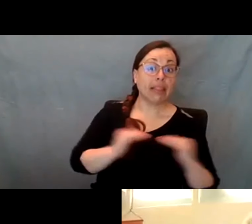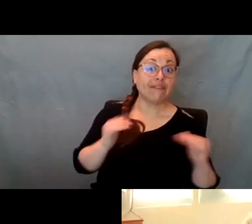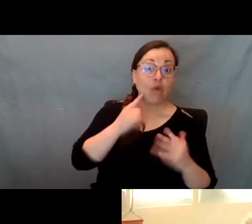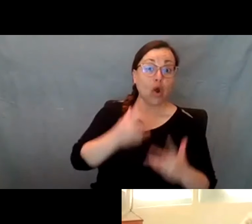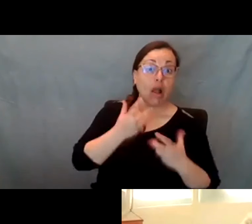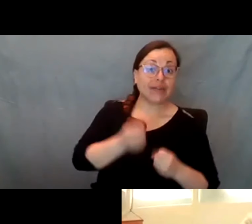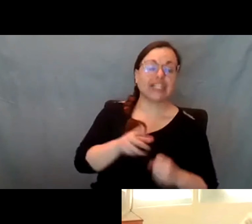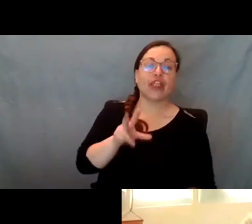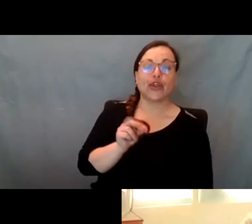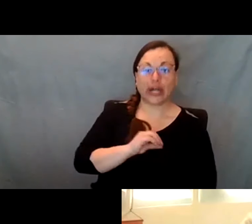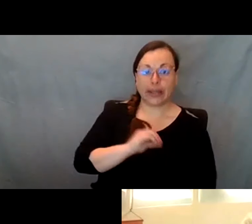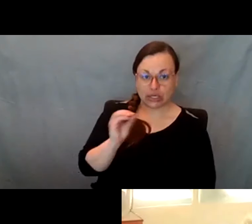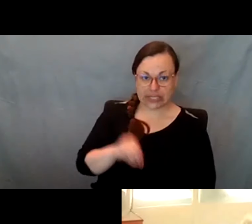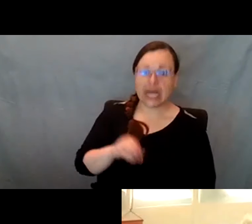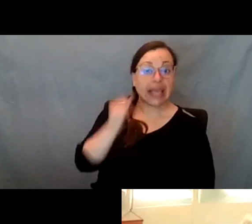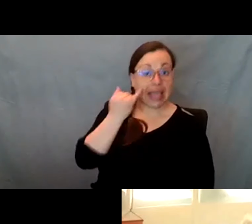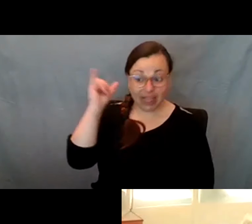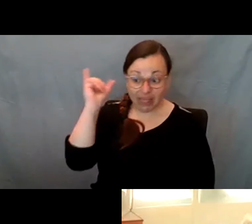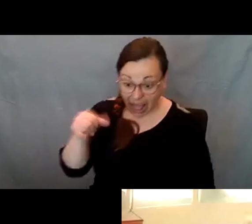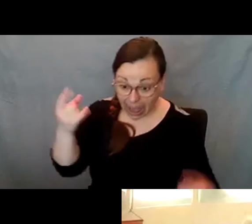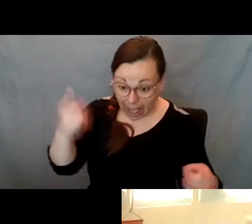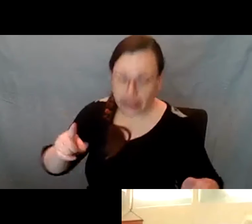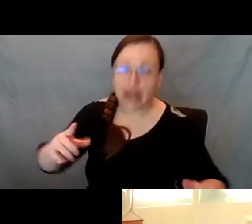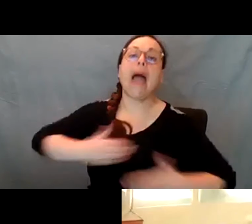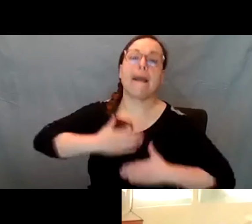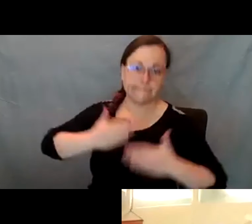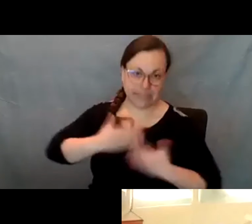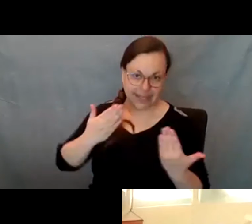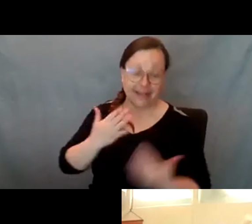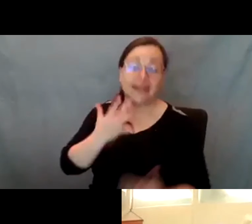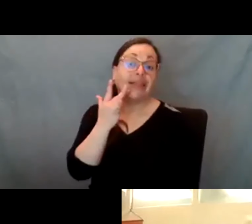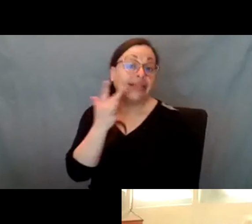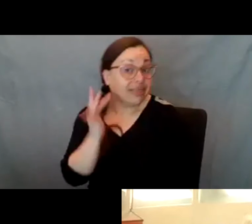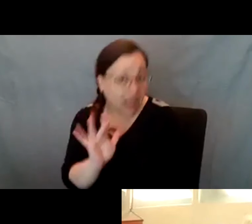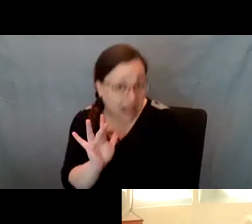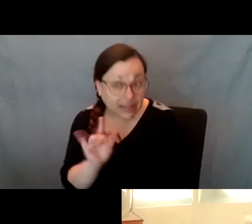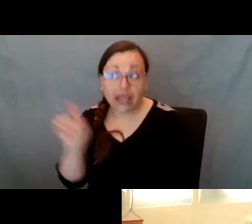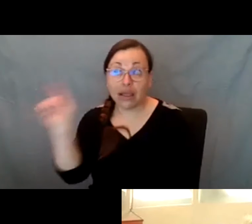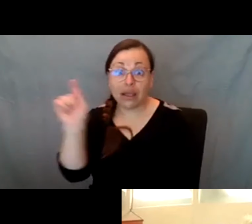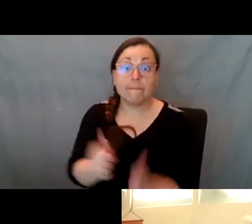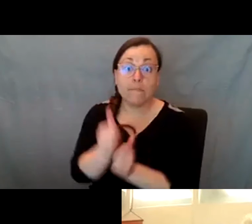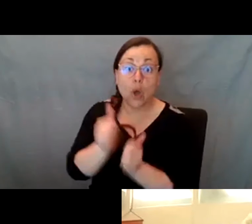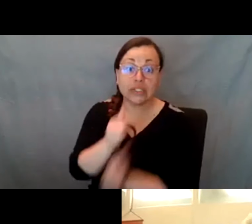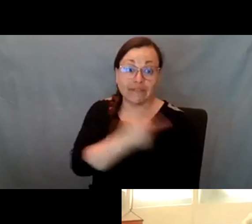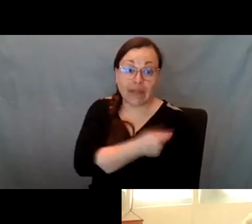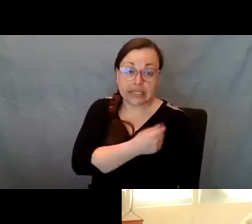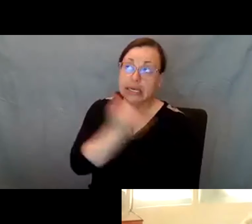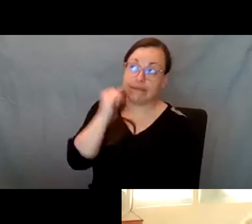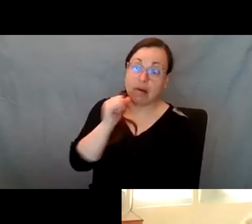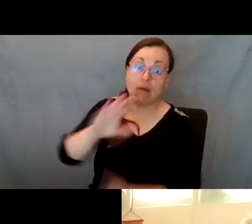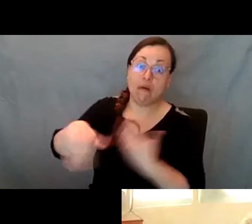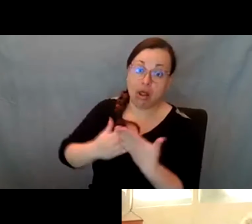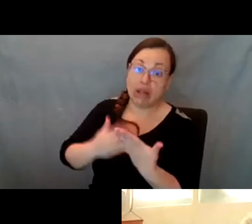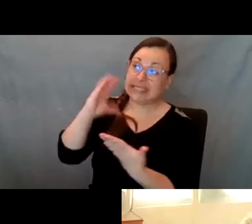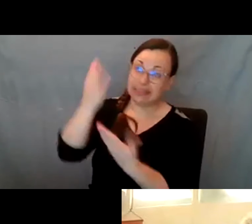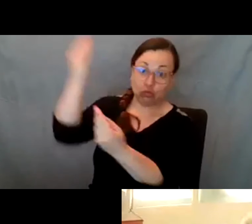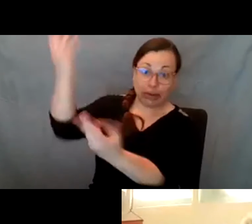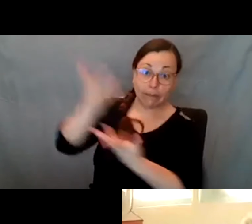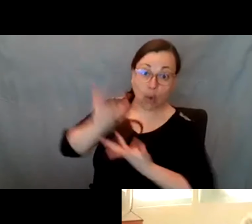30%, we will be very happy. Luckily, the majority of the vaccines, if not all, that have reported the